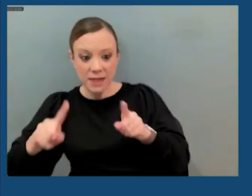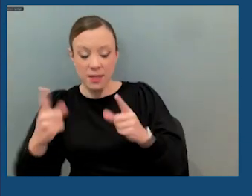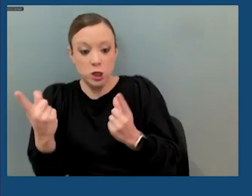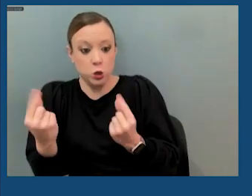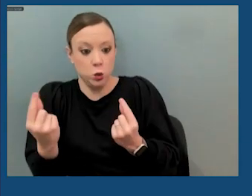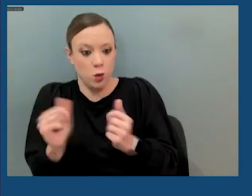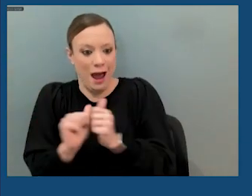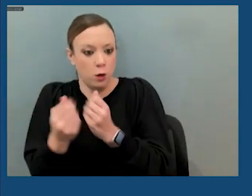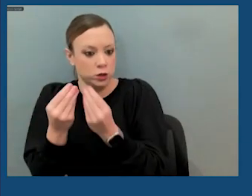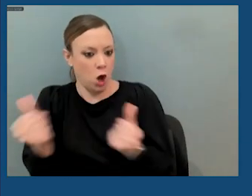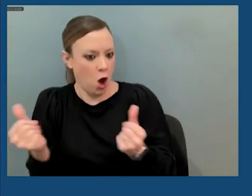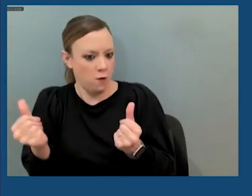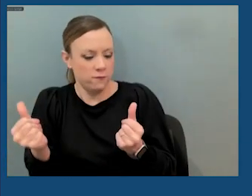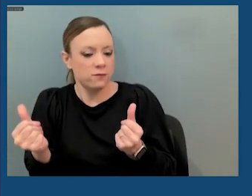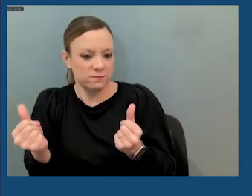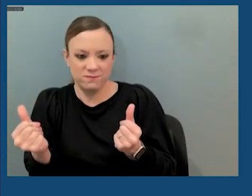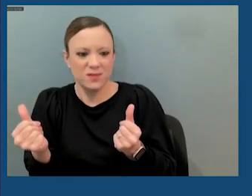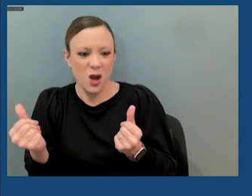So